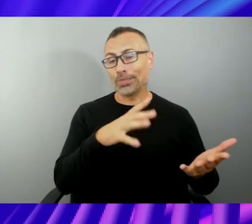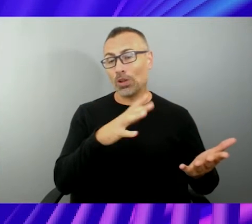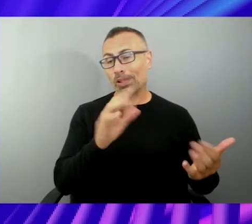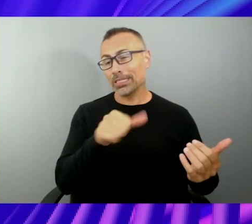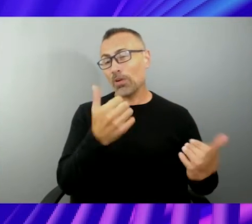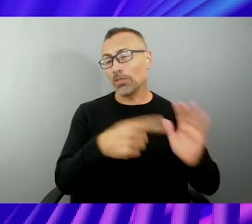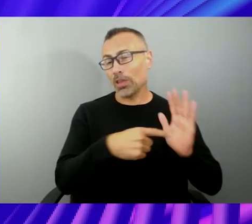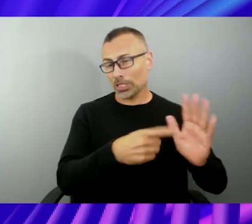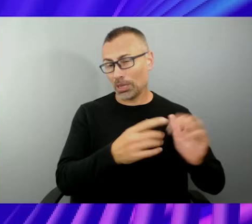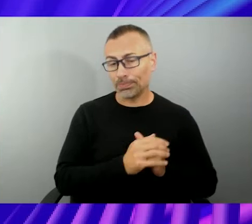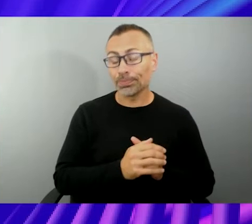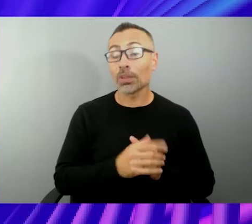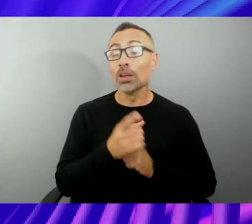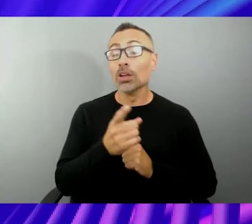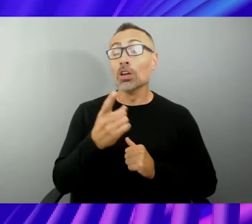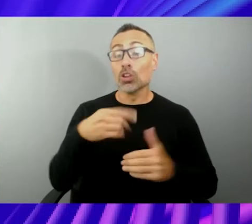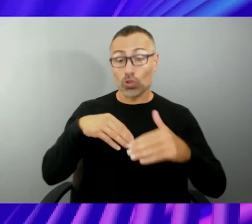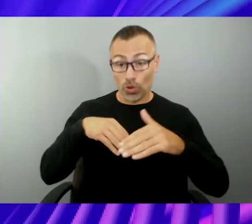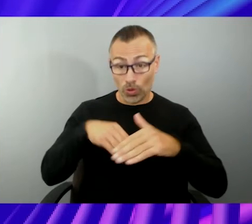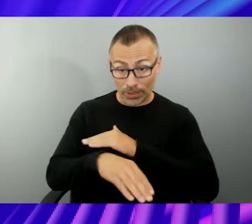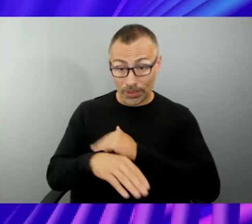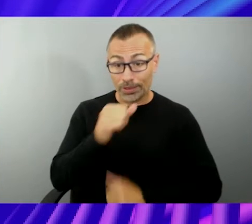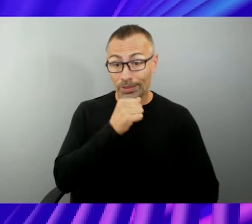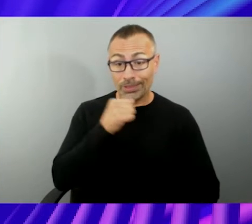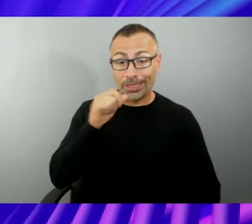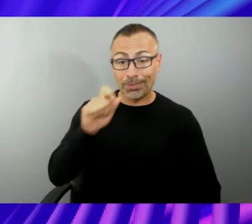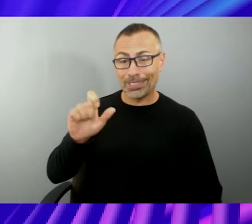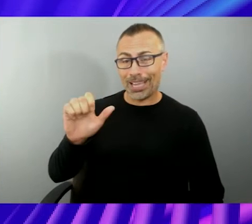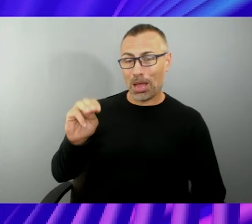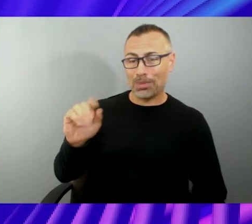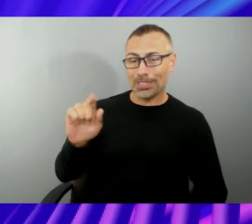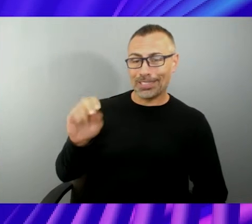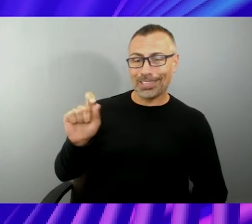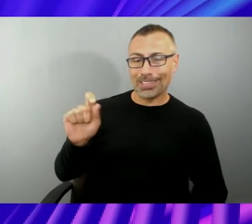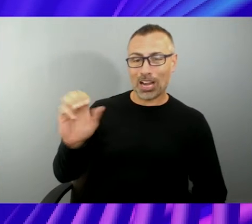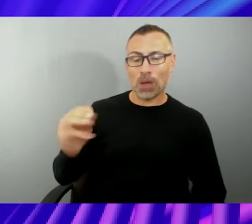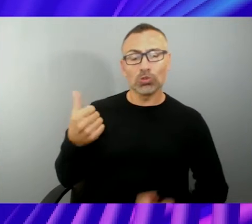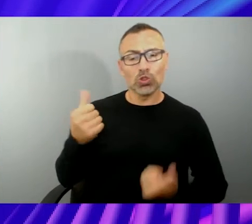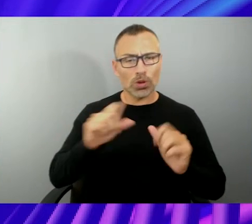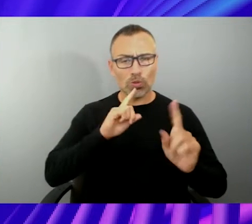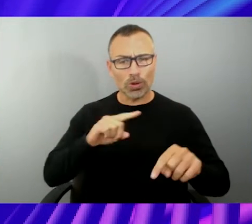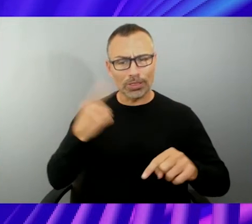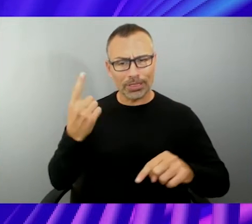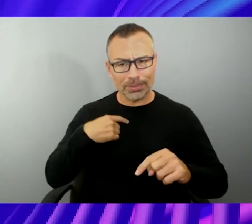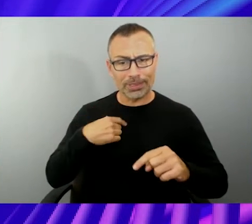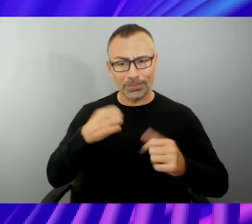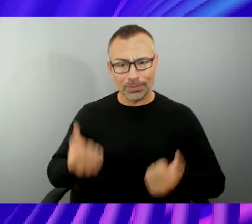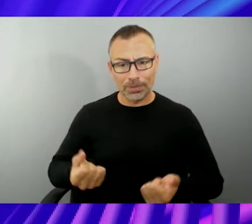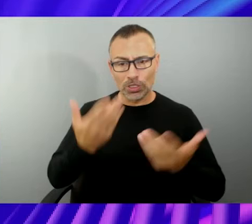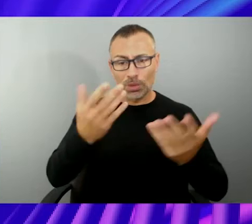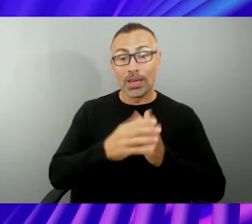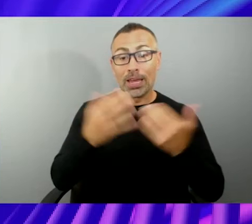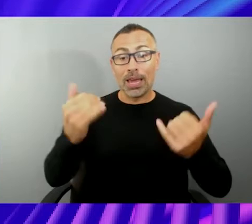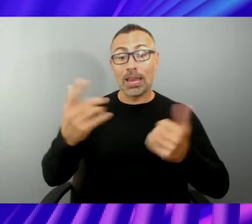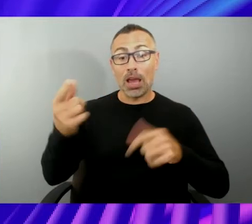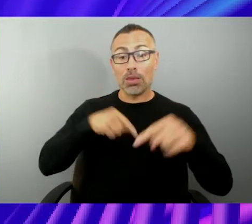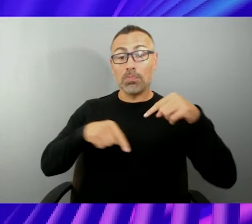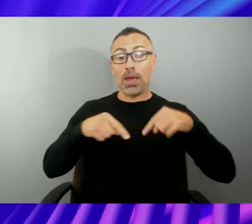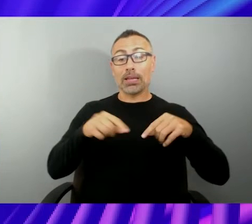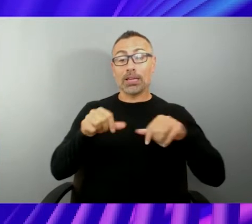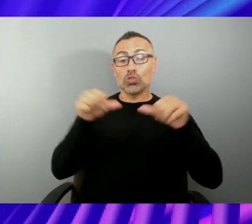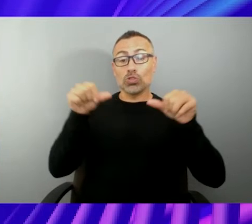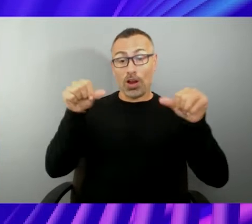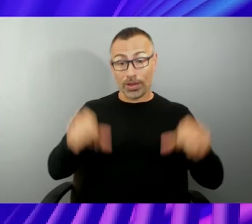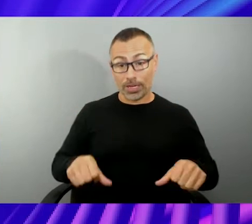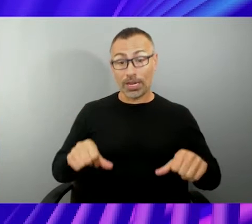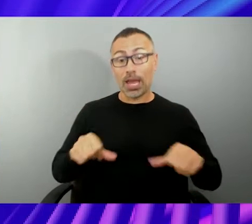Amazon.com, you try to order something, and you submit an order. So let's assume that the backend system is now architected using the event-driven approach. Okay,